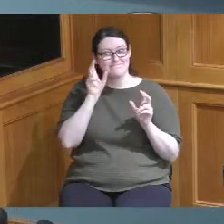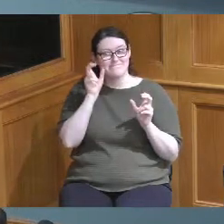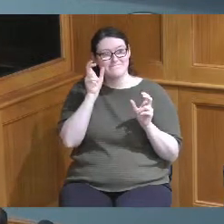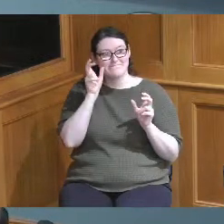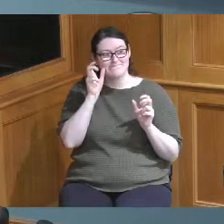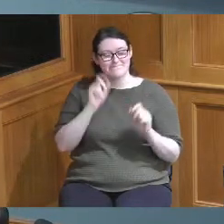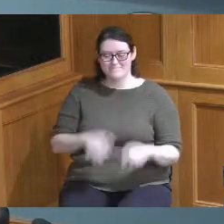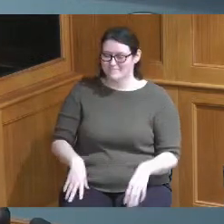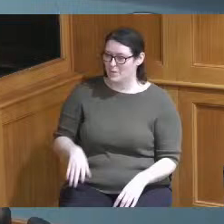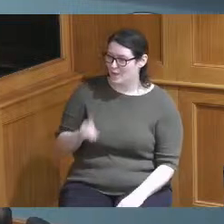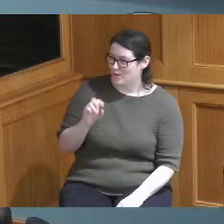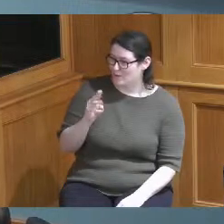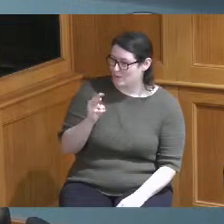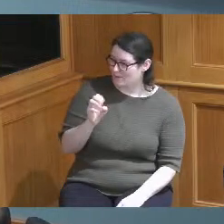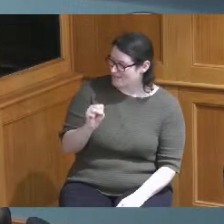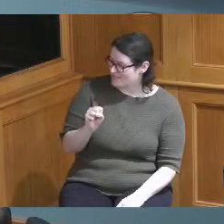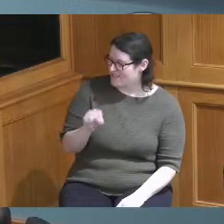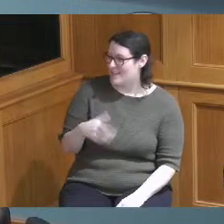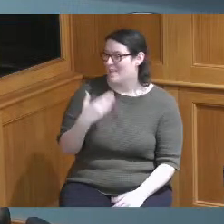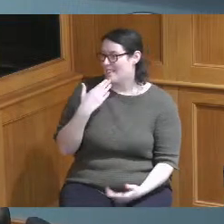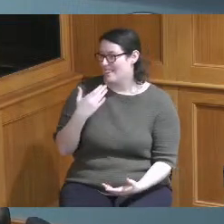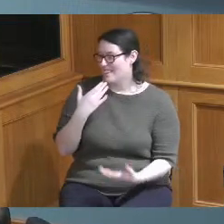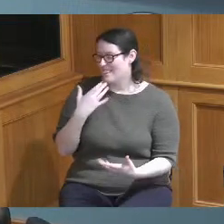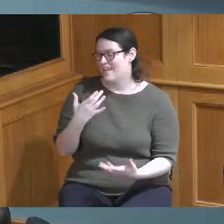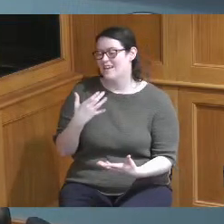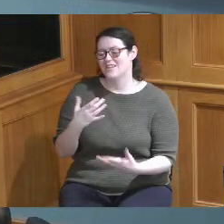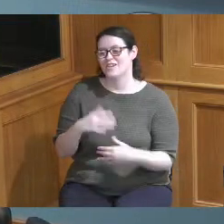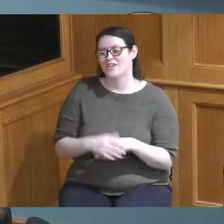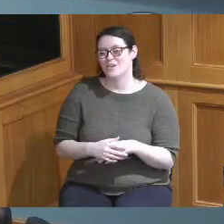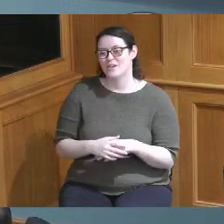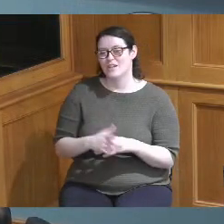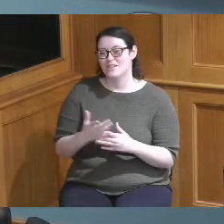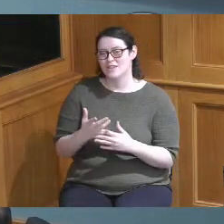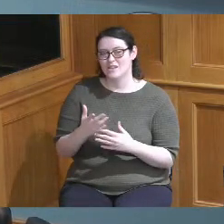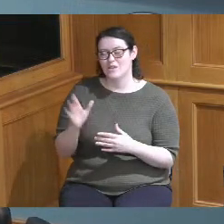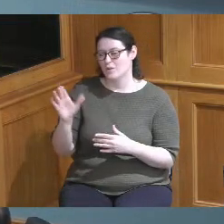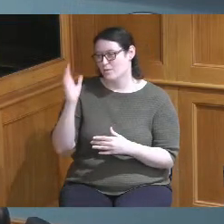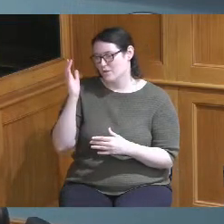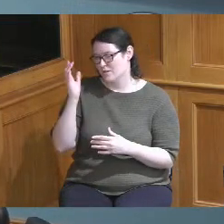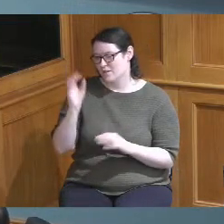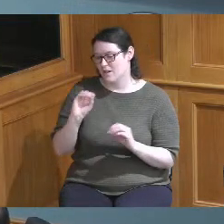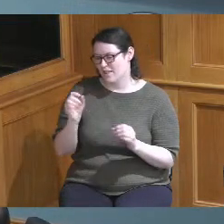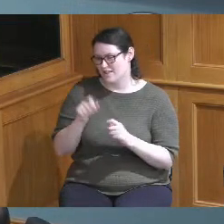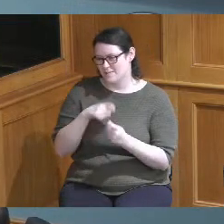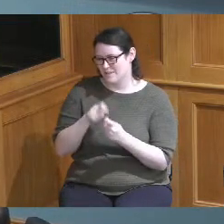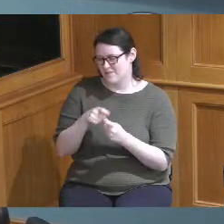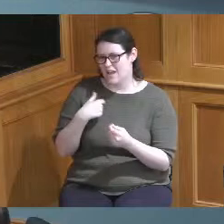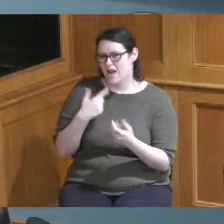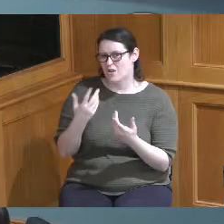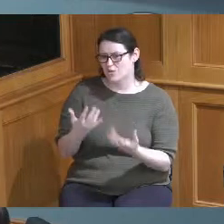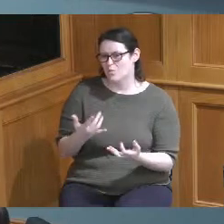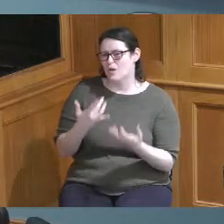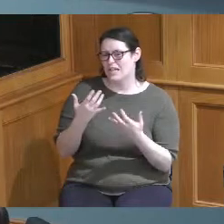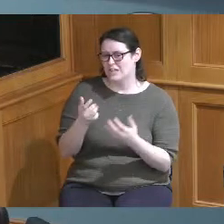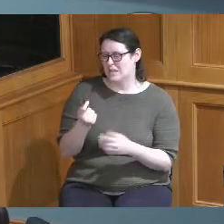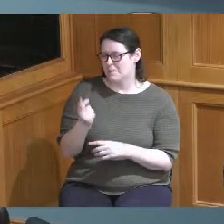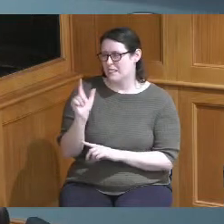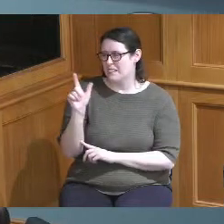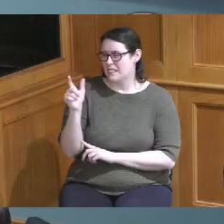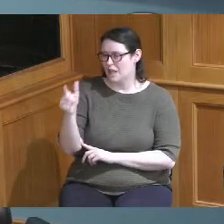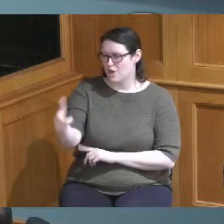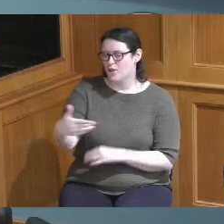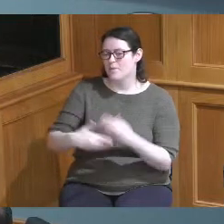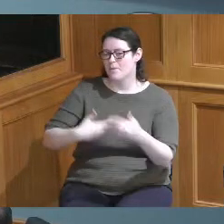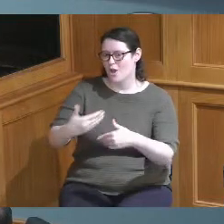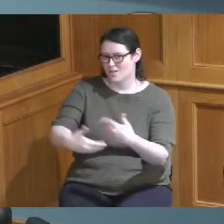Commissioner Dumas? Thank you, Jeff, for your presentation. Nothing specific. I'll wait till after a little later in this